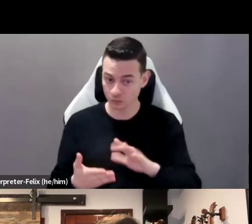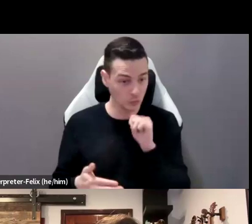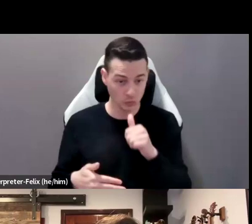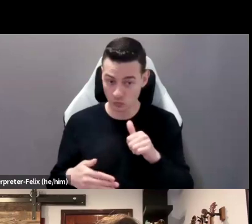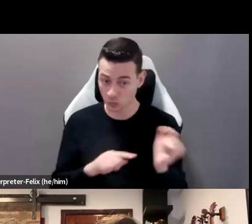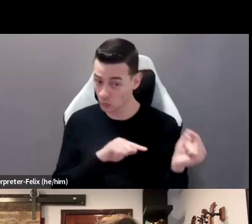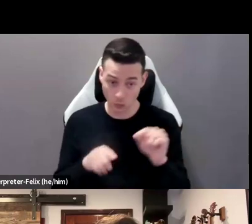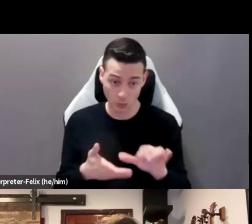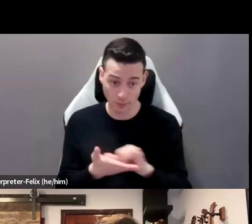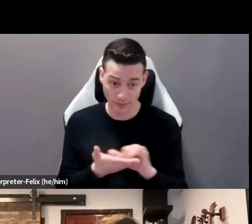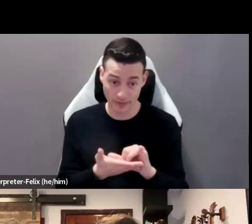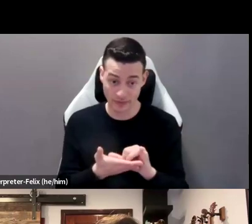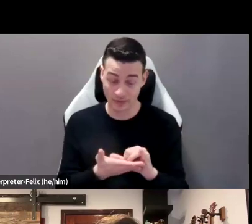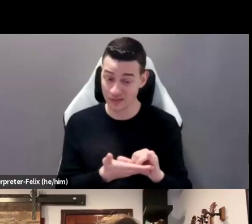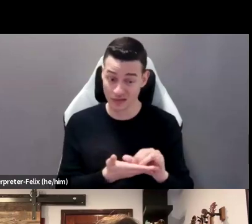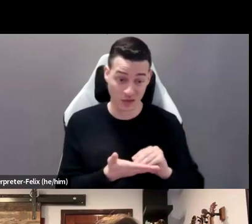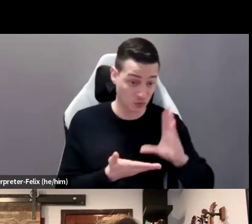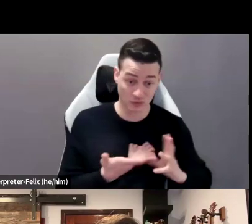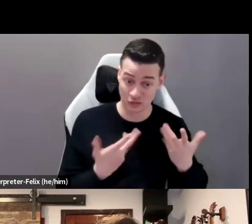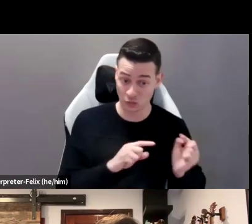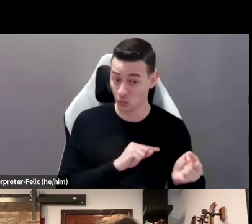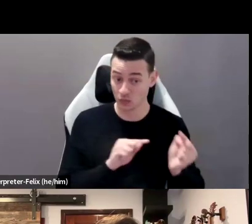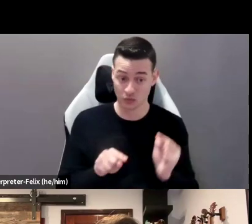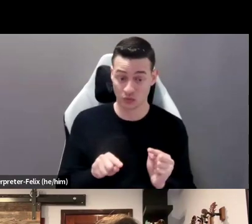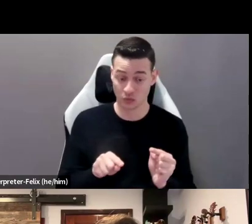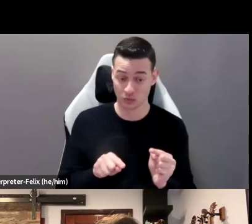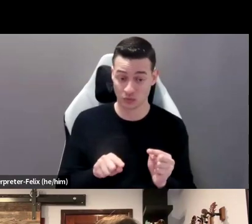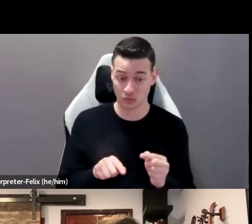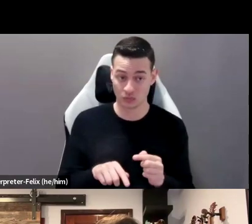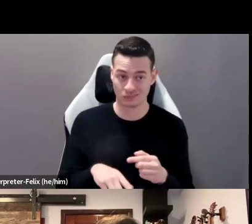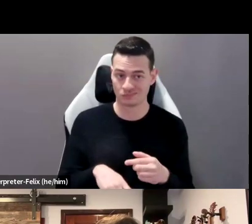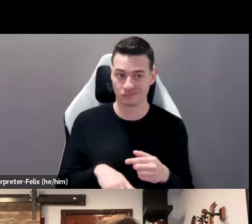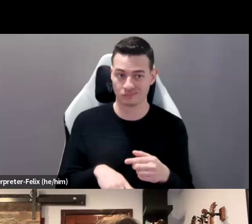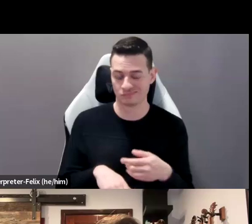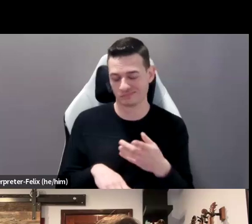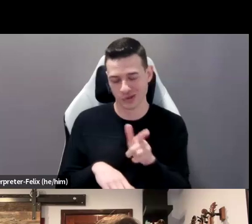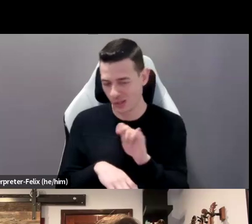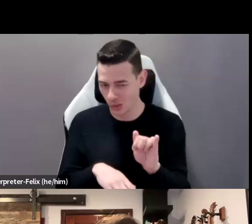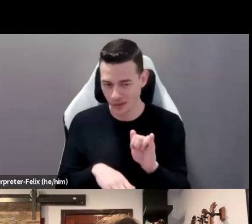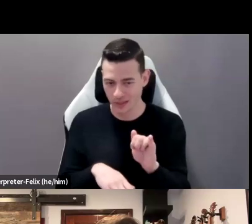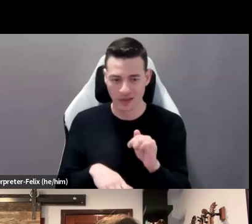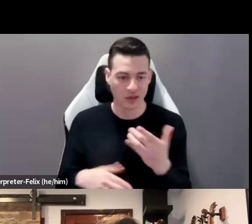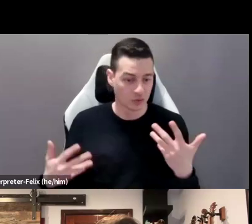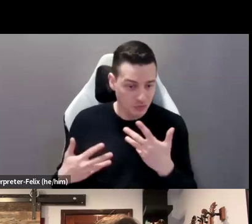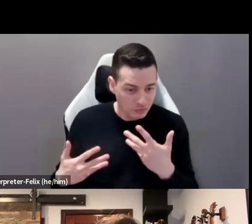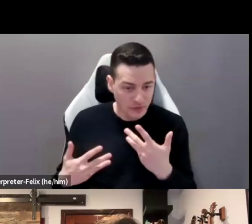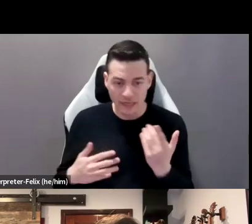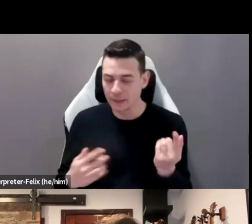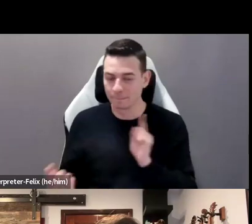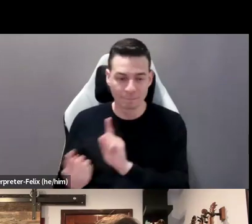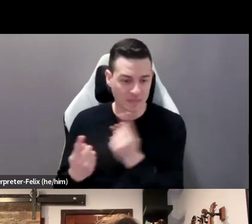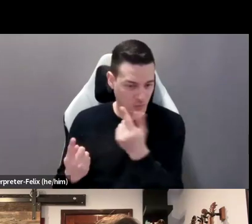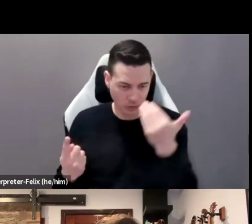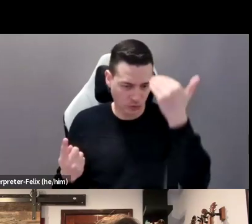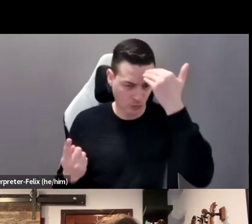that the student wanted to do it on the island because they were afraid that they would run into somebody that they knew. And so the faculty member, because the